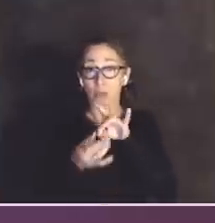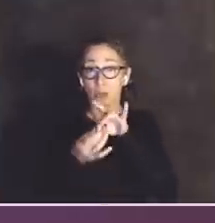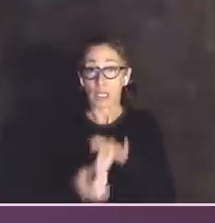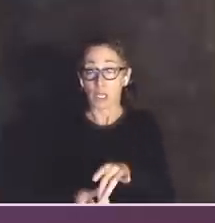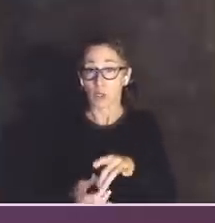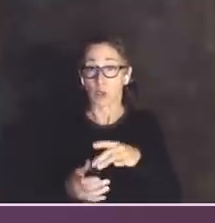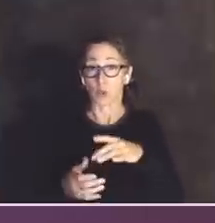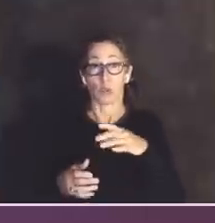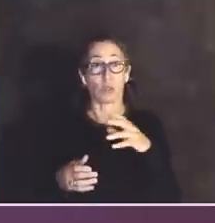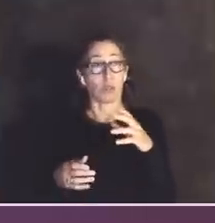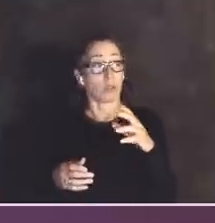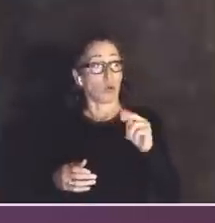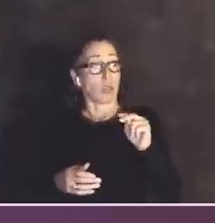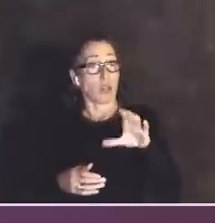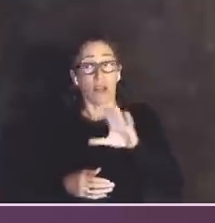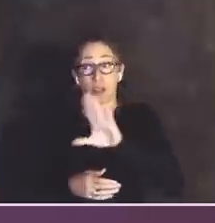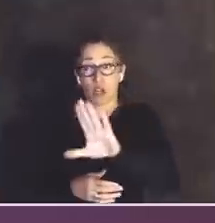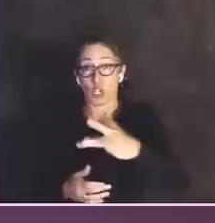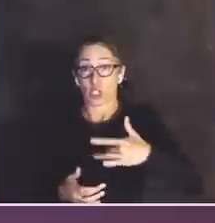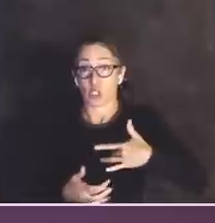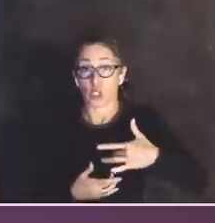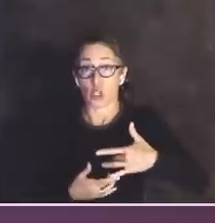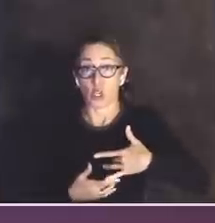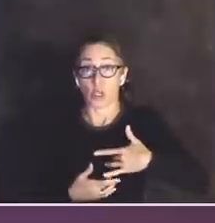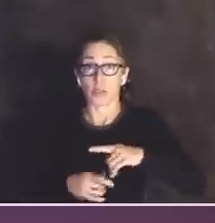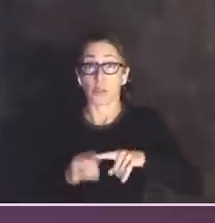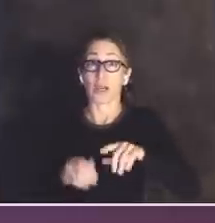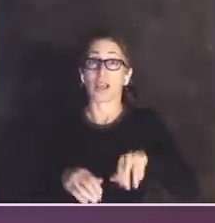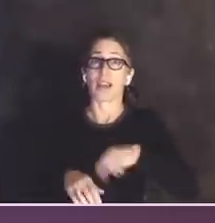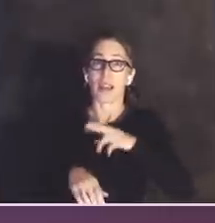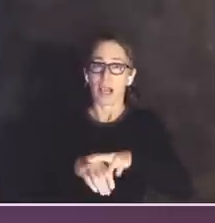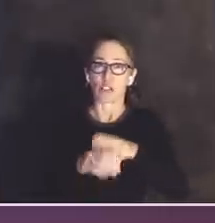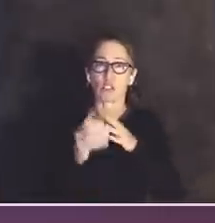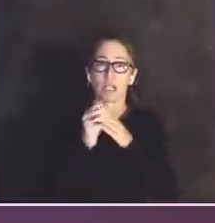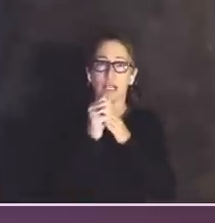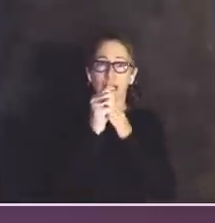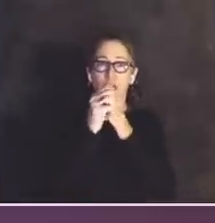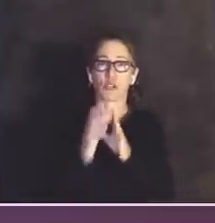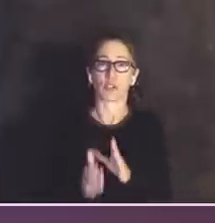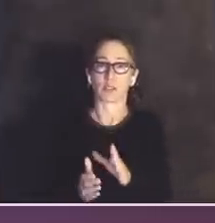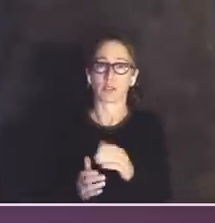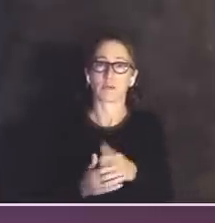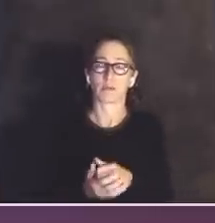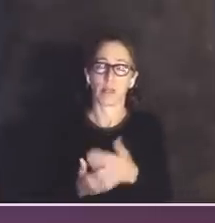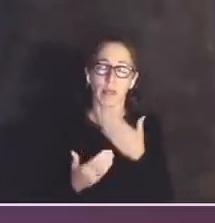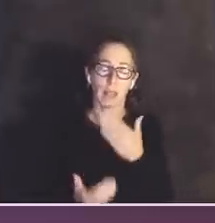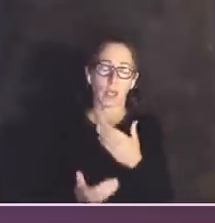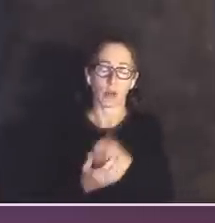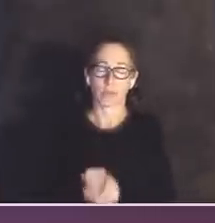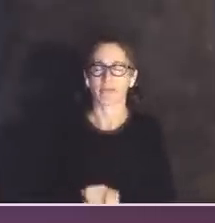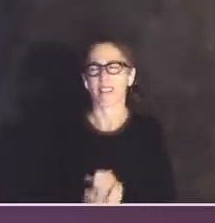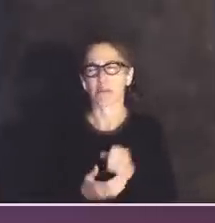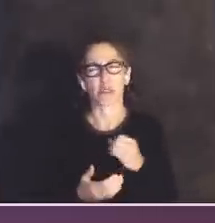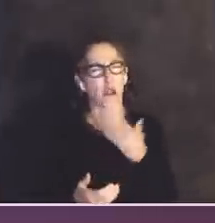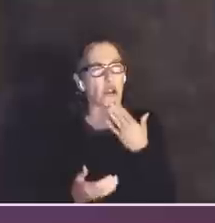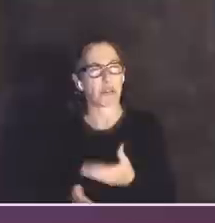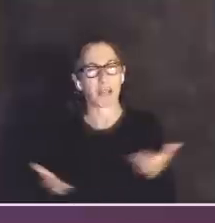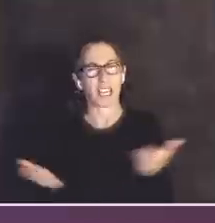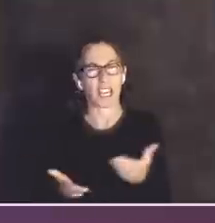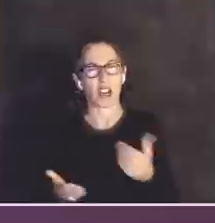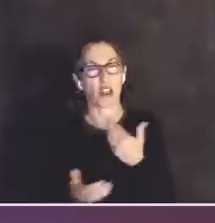great state of North Carolina, but they are national leaders. So I want to thank you for that. It's so good to be with you. We have 13 days